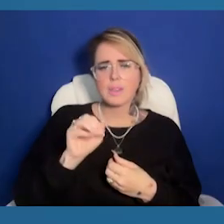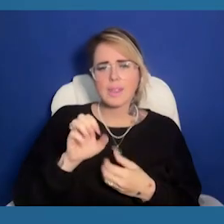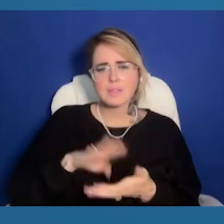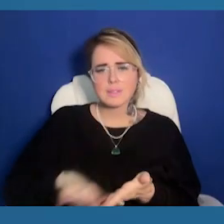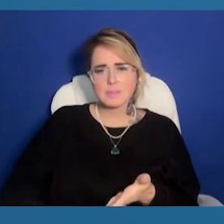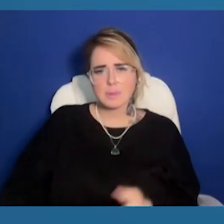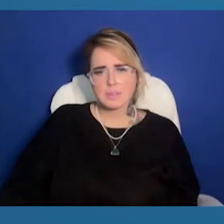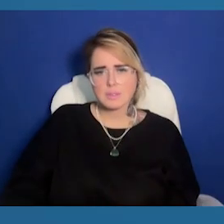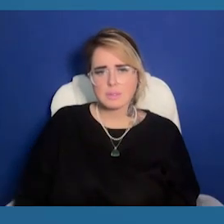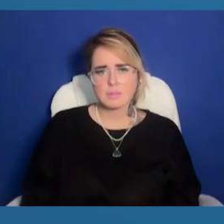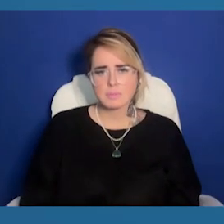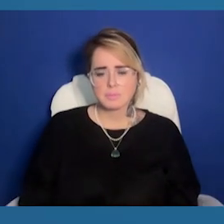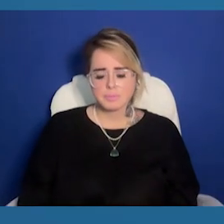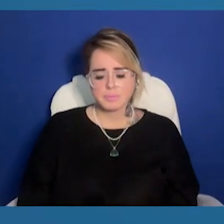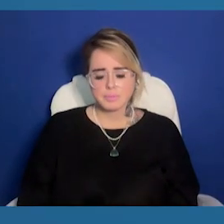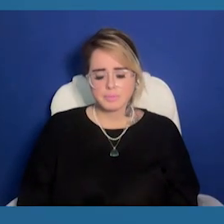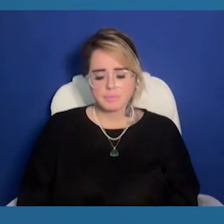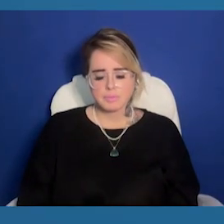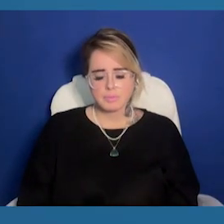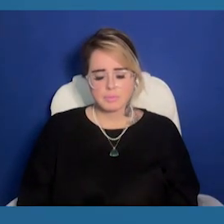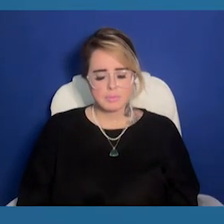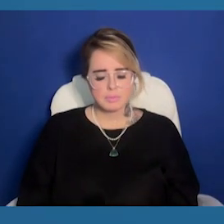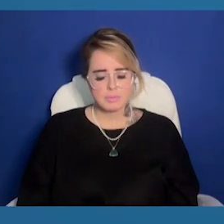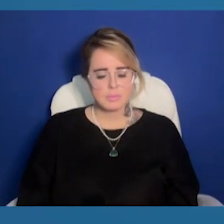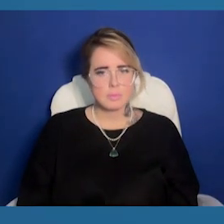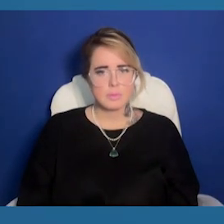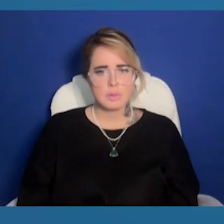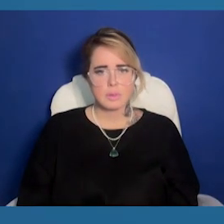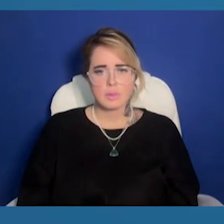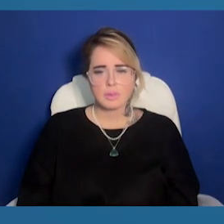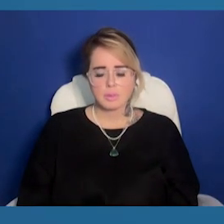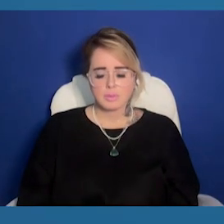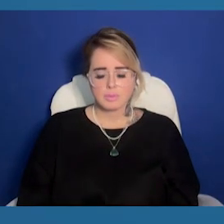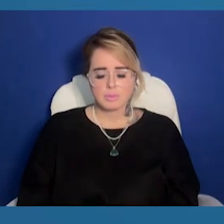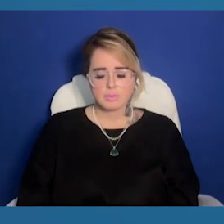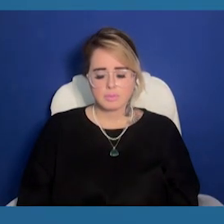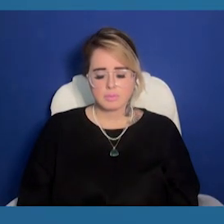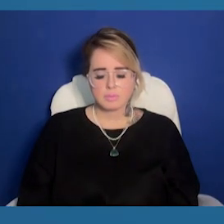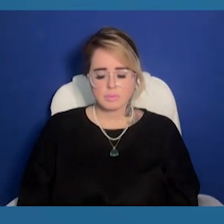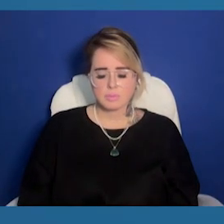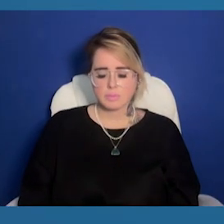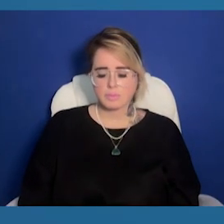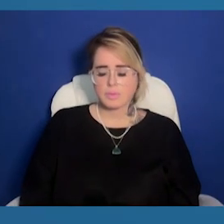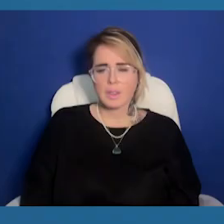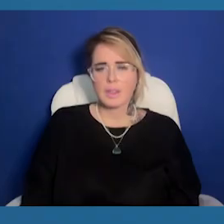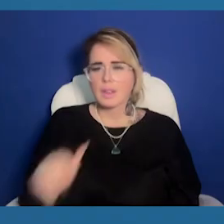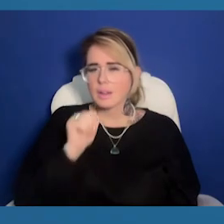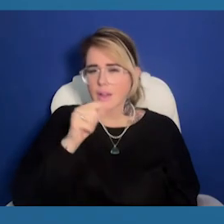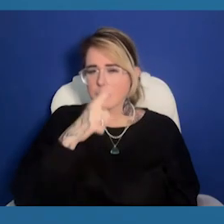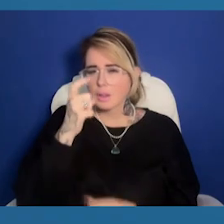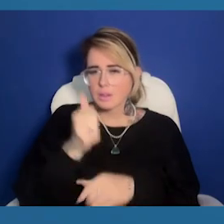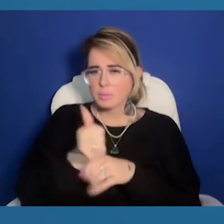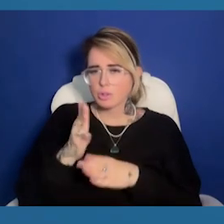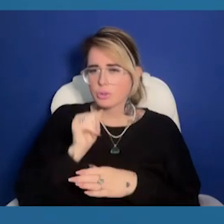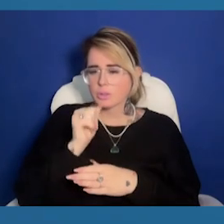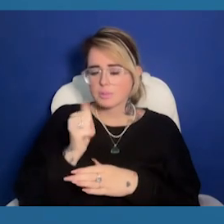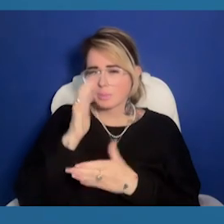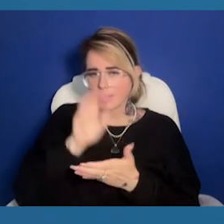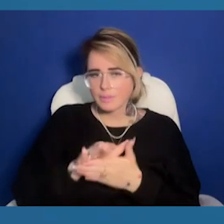dismissed. Not because the prosecutor didn't believe you, not because there wasn't proof beyond a reasonable